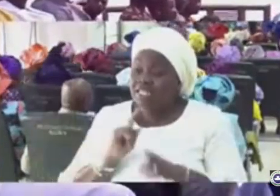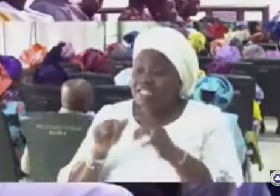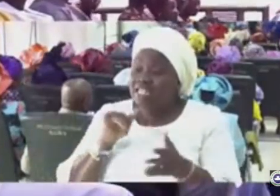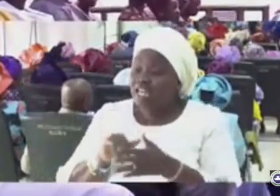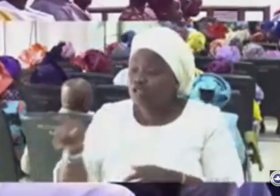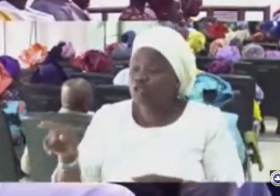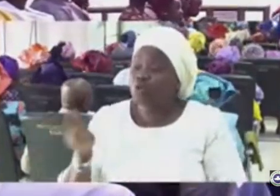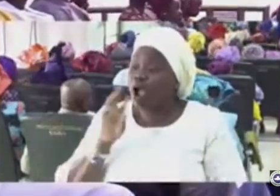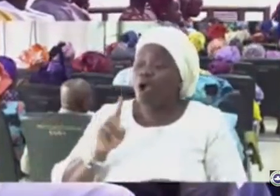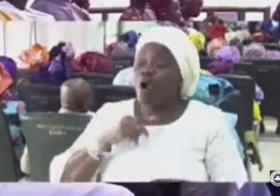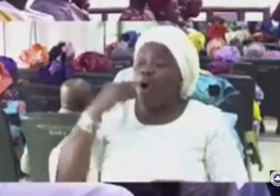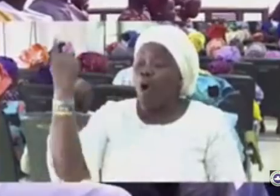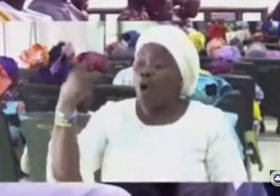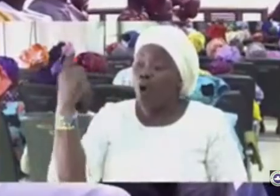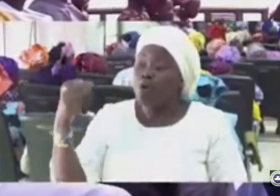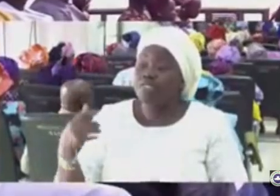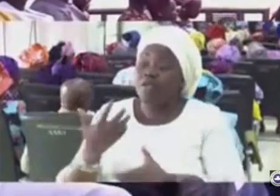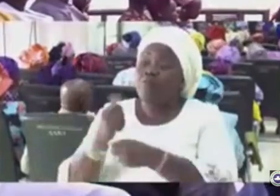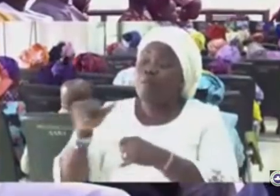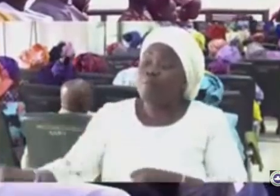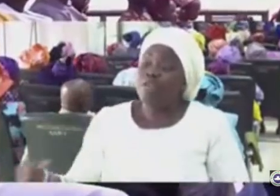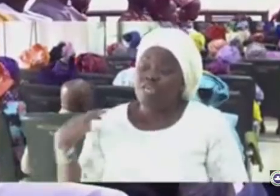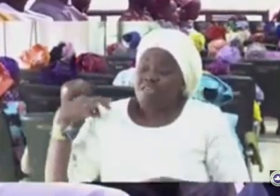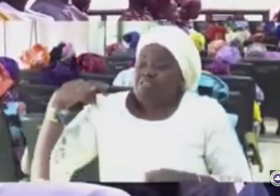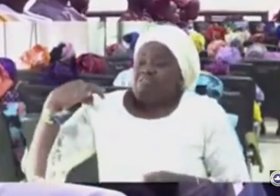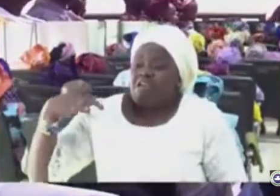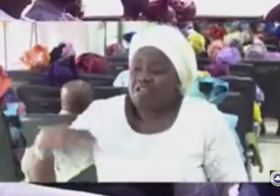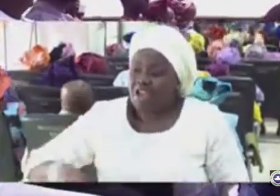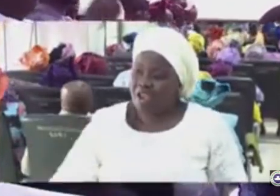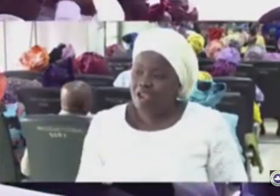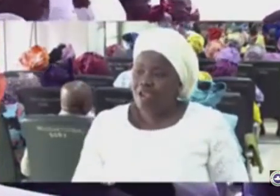But whether the enemy likes it or not, you will swagger them all.